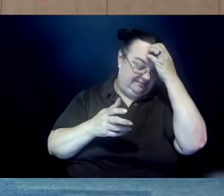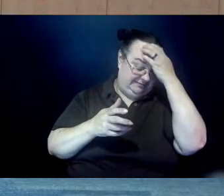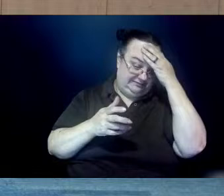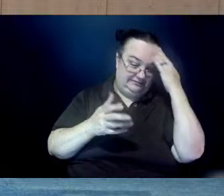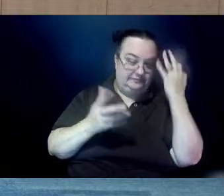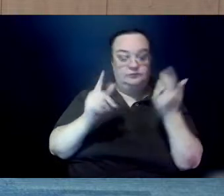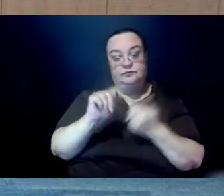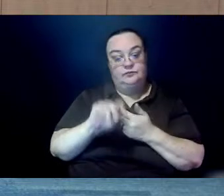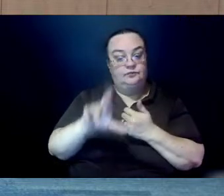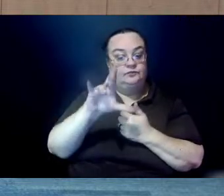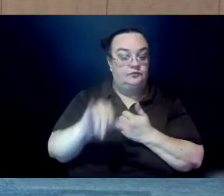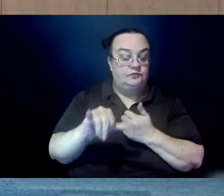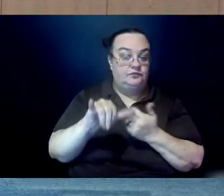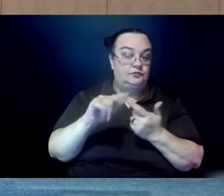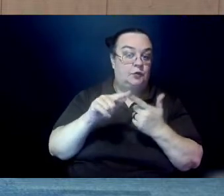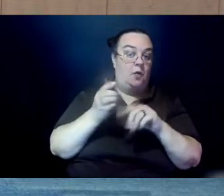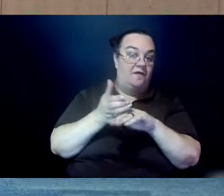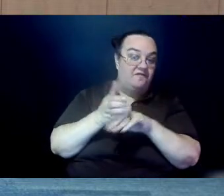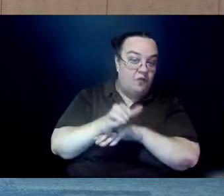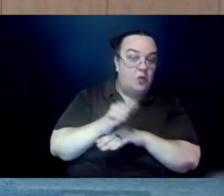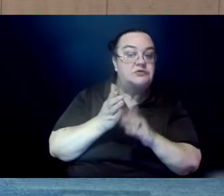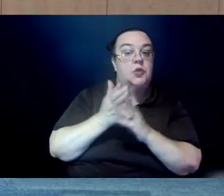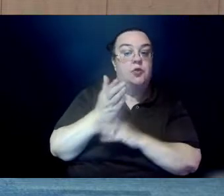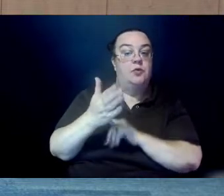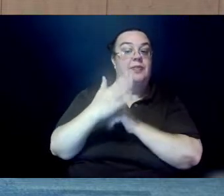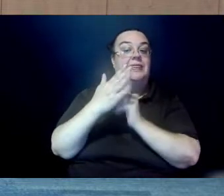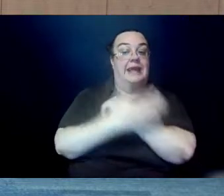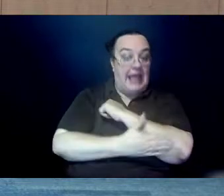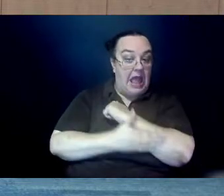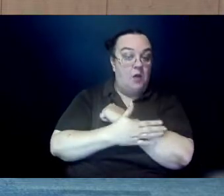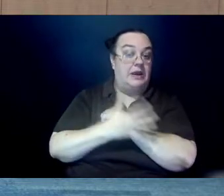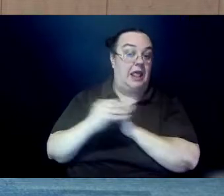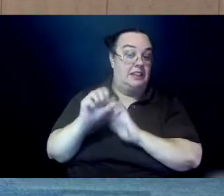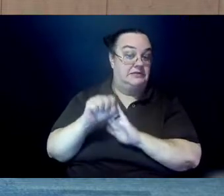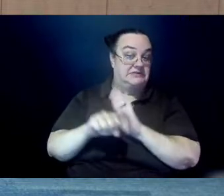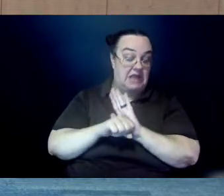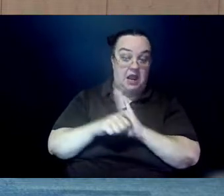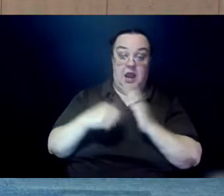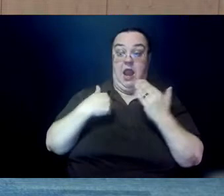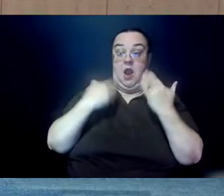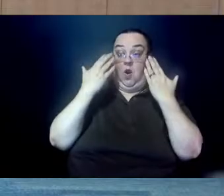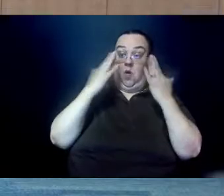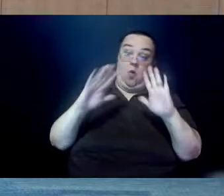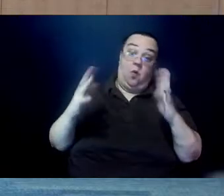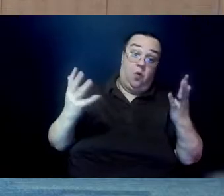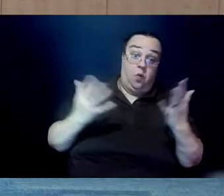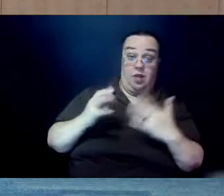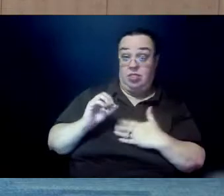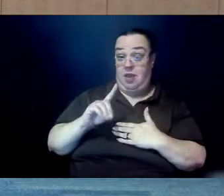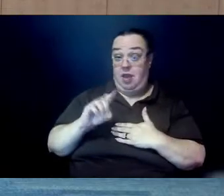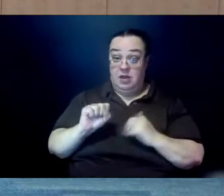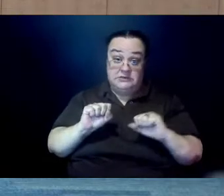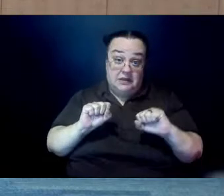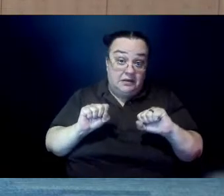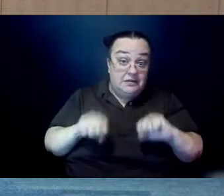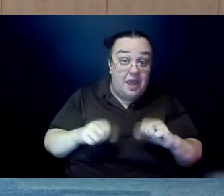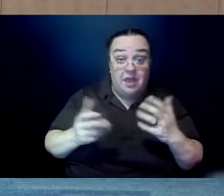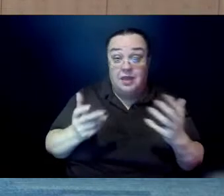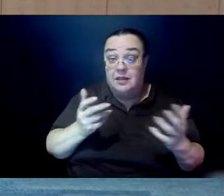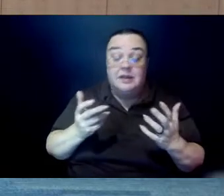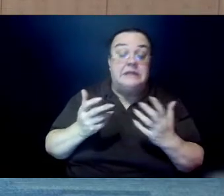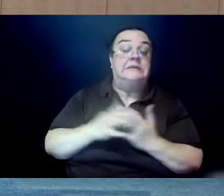try to force it through the county and the state. I don't know what their odds are, but they,